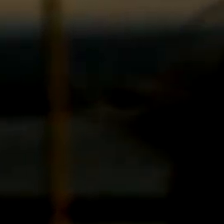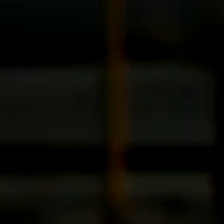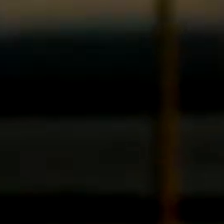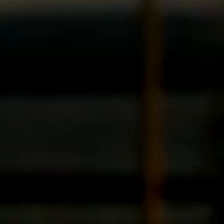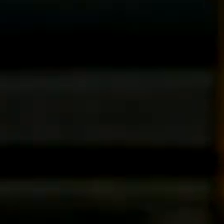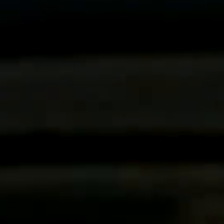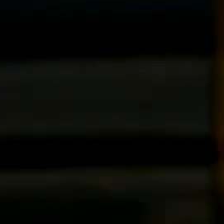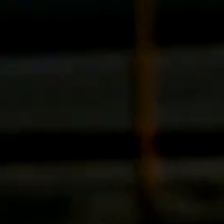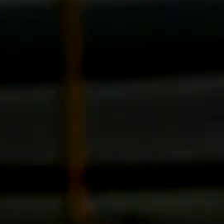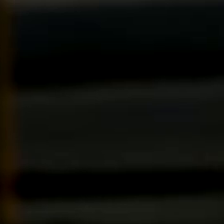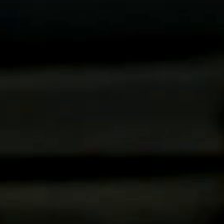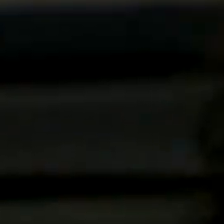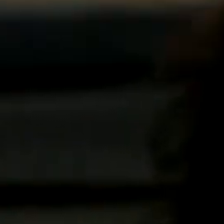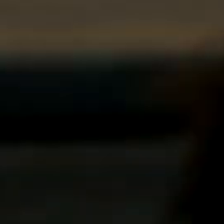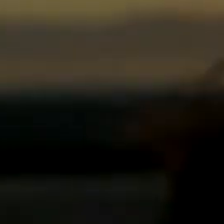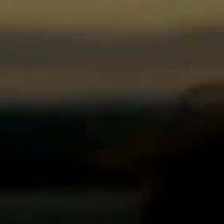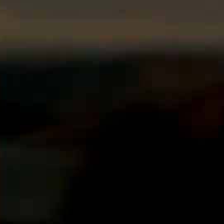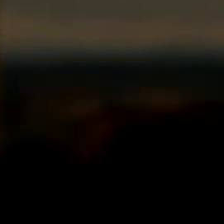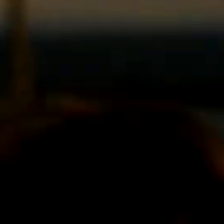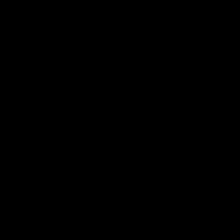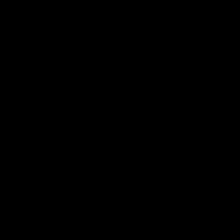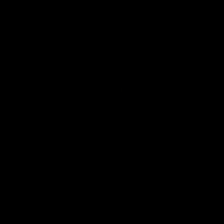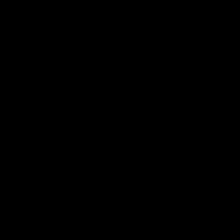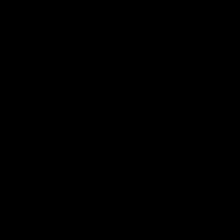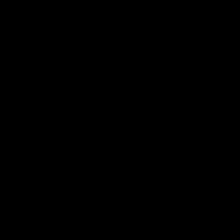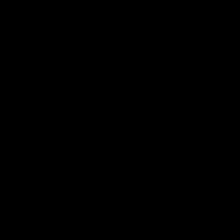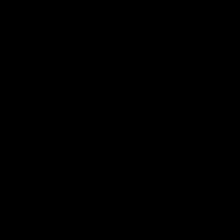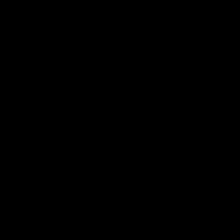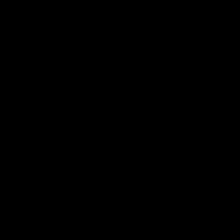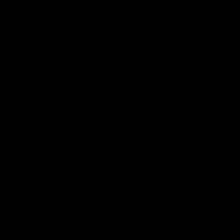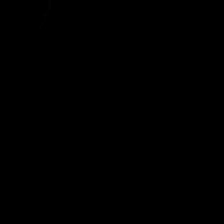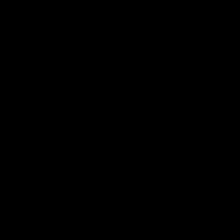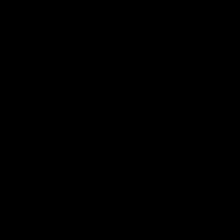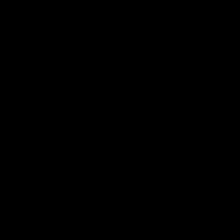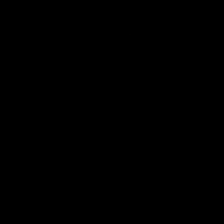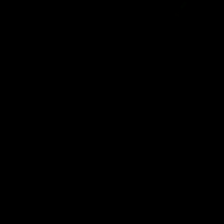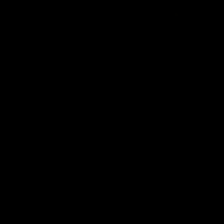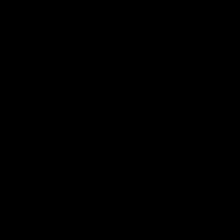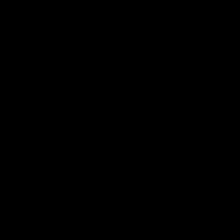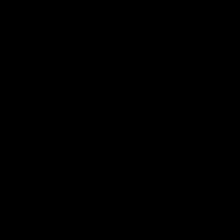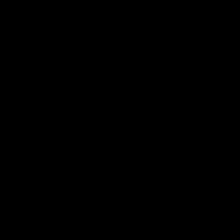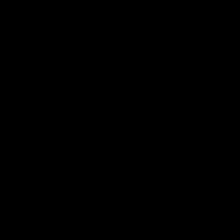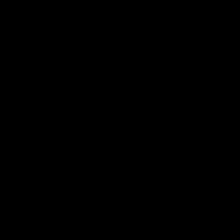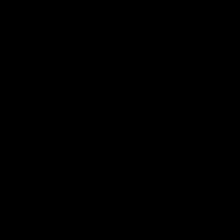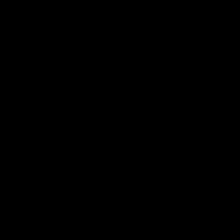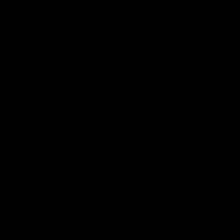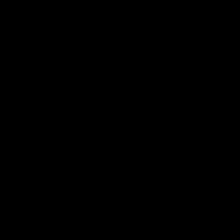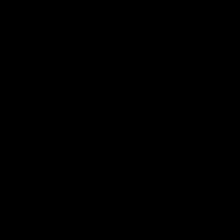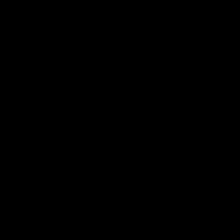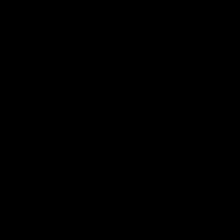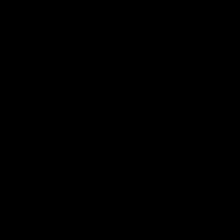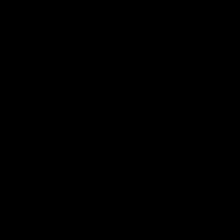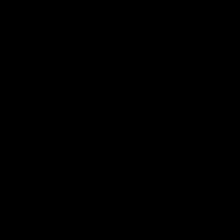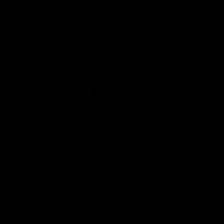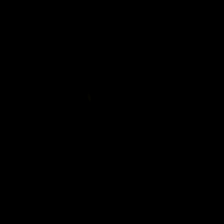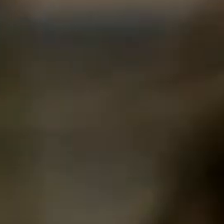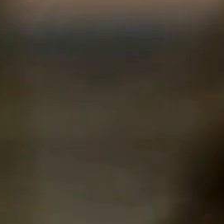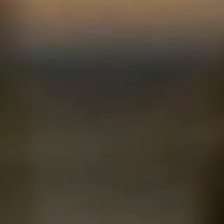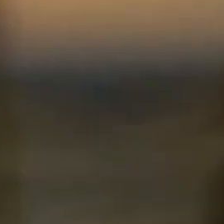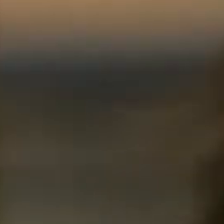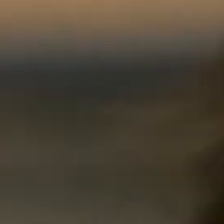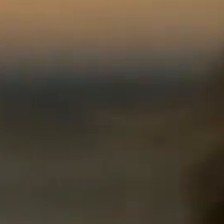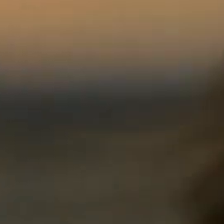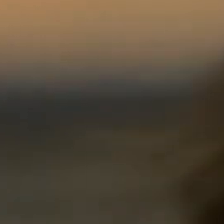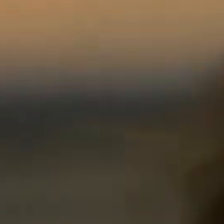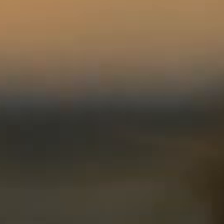Mum, let's go home. You must be freezing. It's the flea market on Corn Street. Do you know the way?